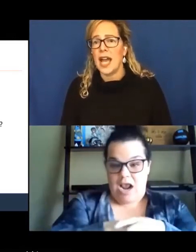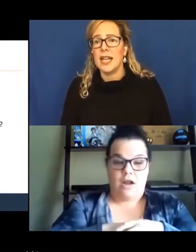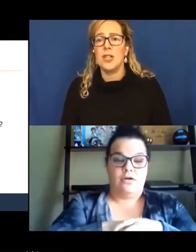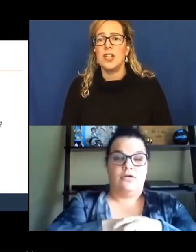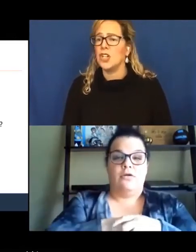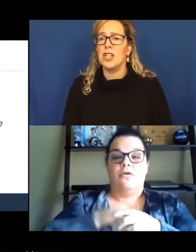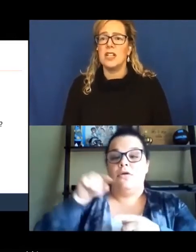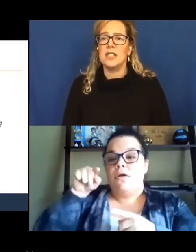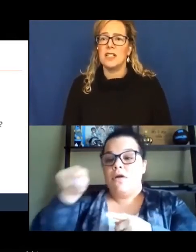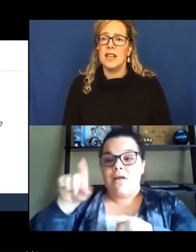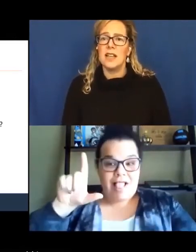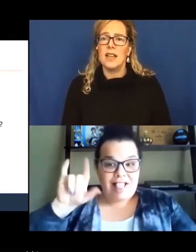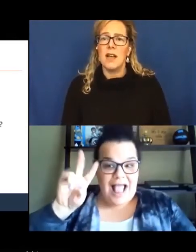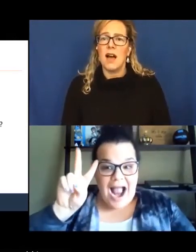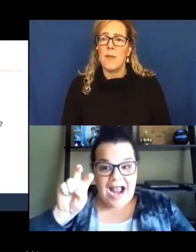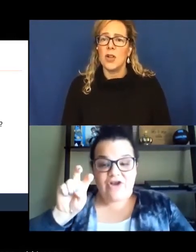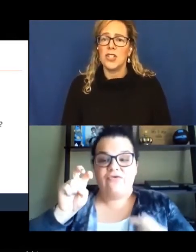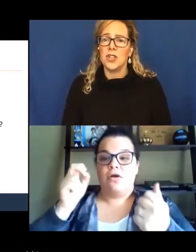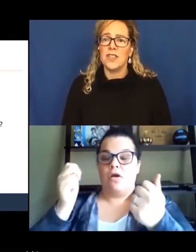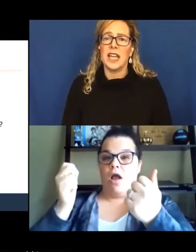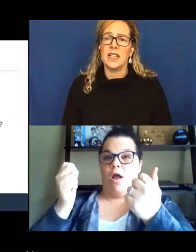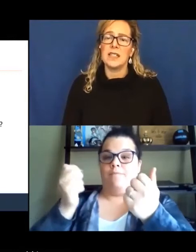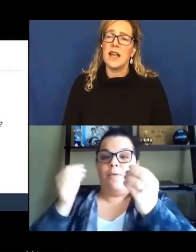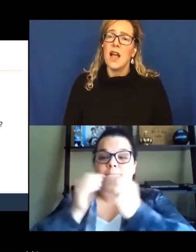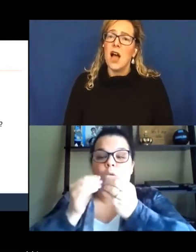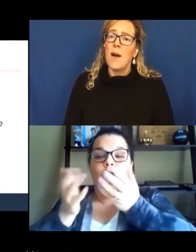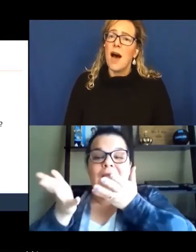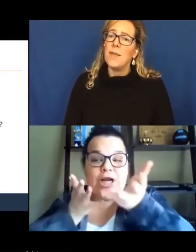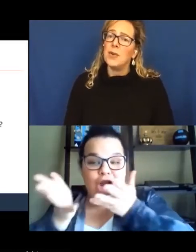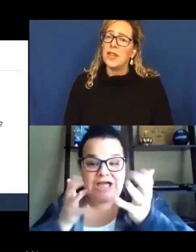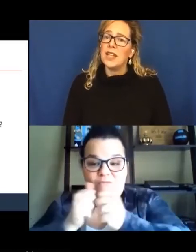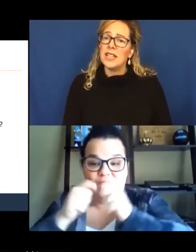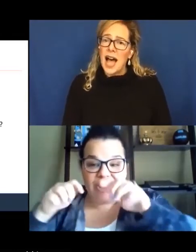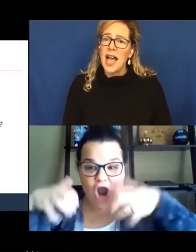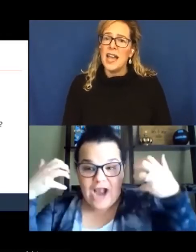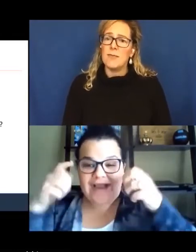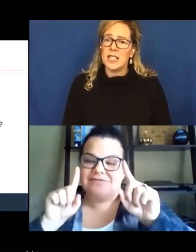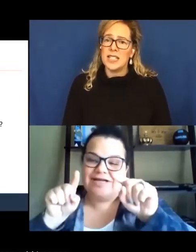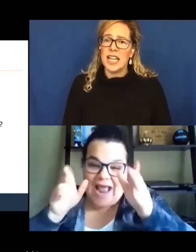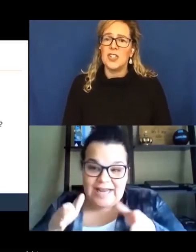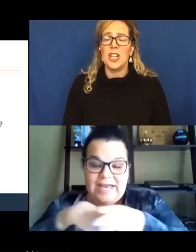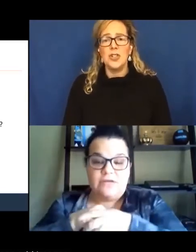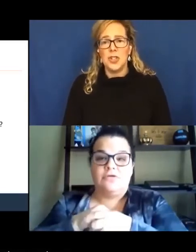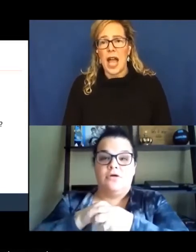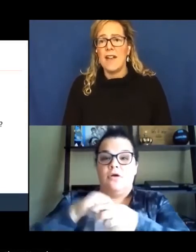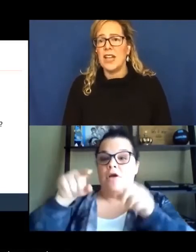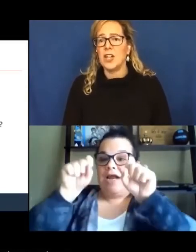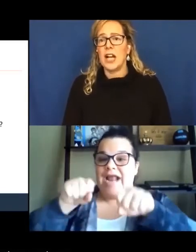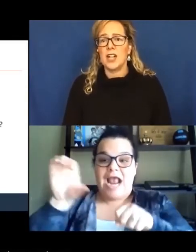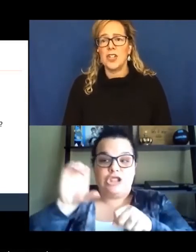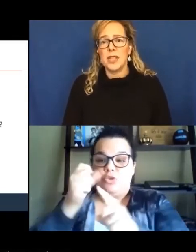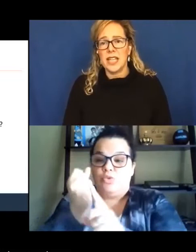you can add images, a multitude of things. And with a live presentation, you do